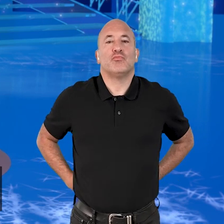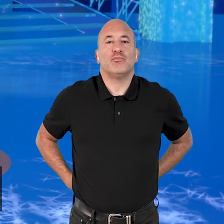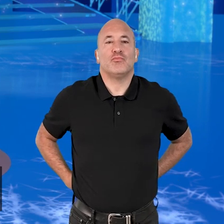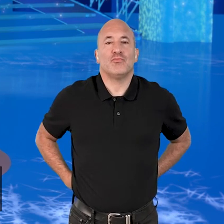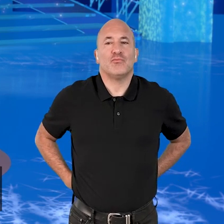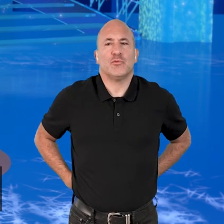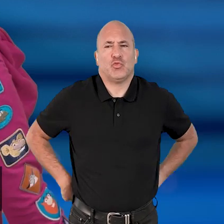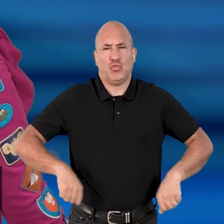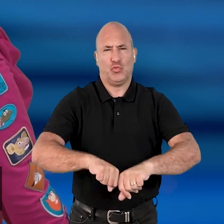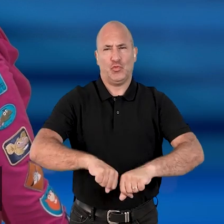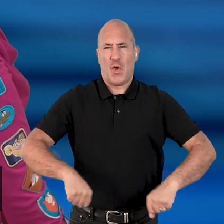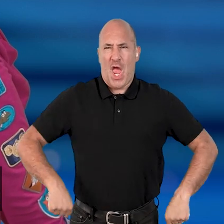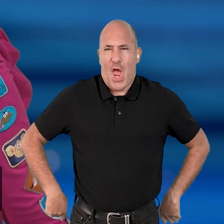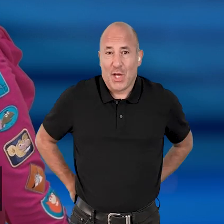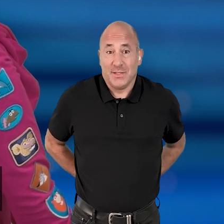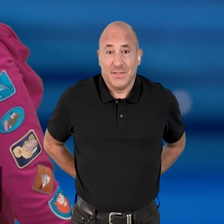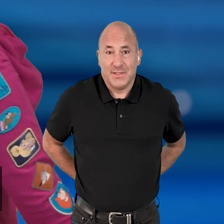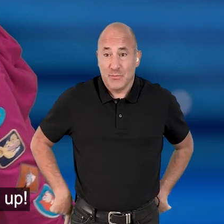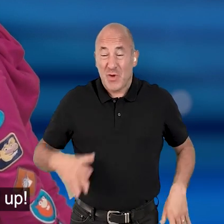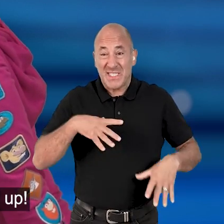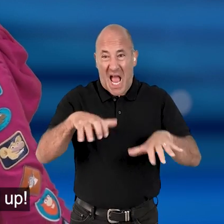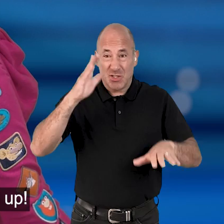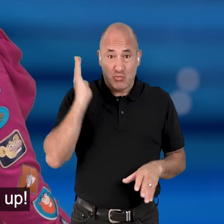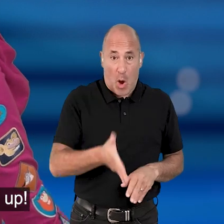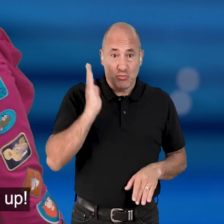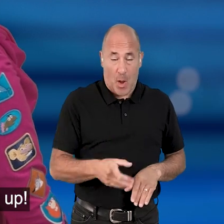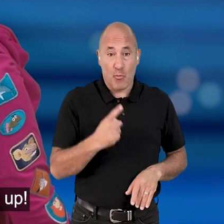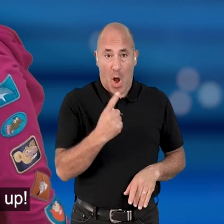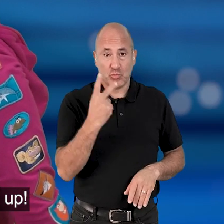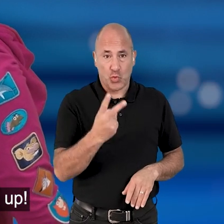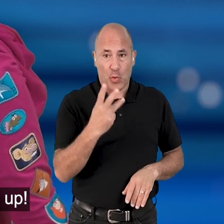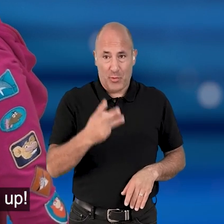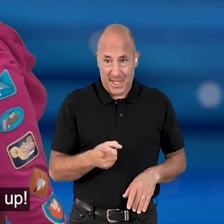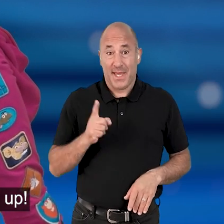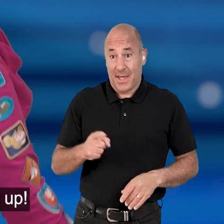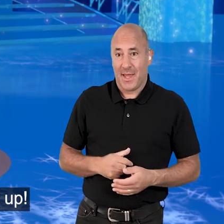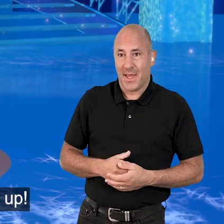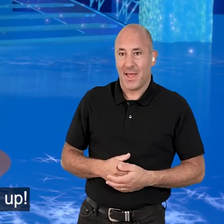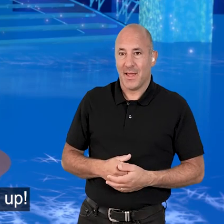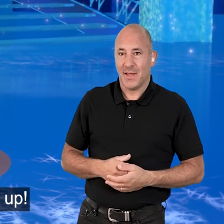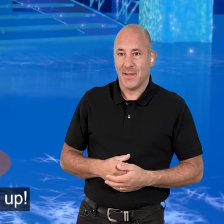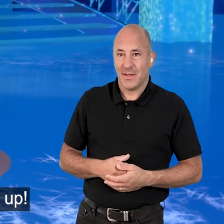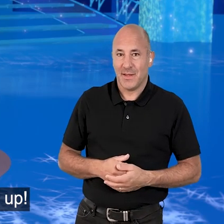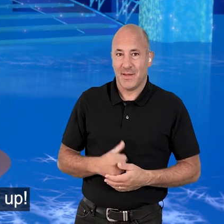them out. Now, let's chop some ice. 1, 2, 3,